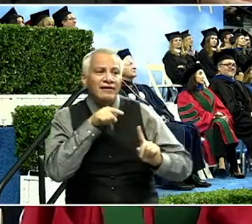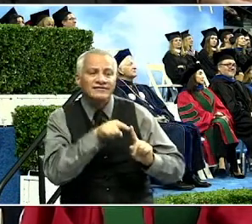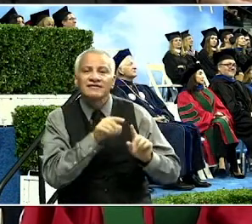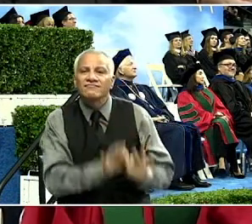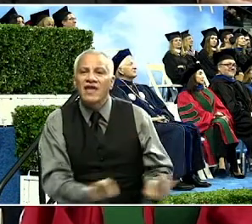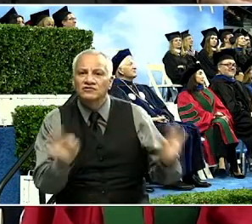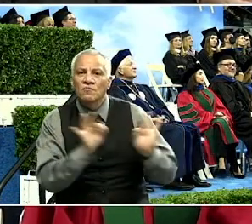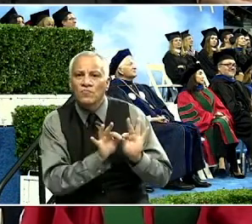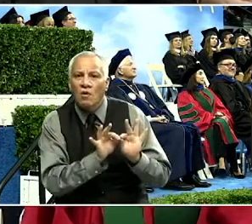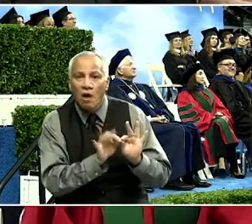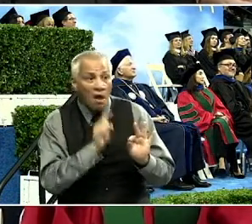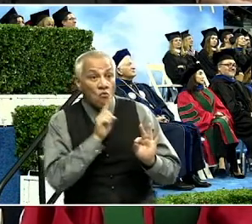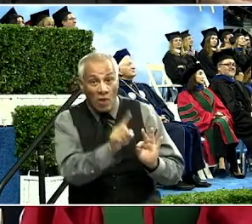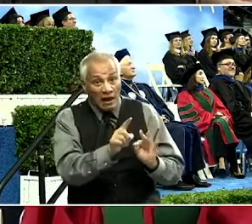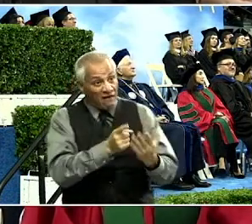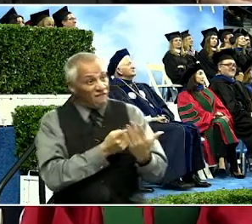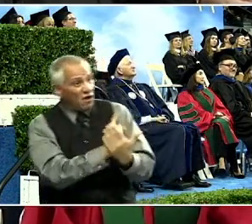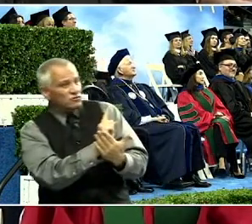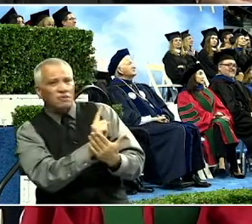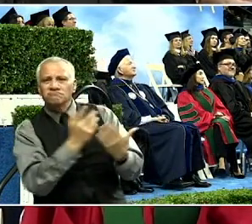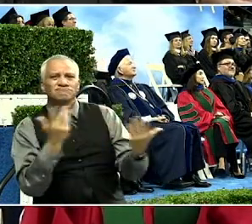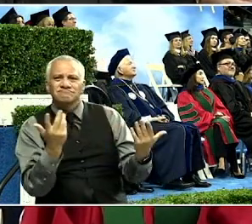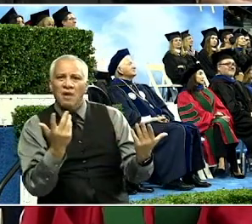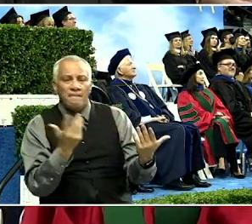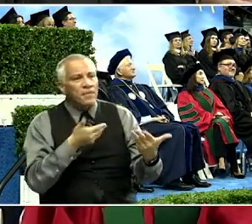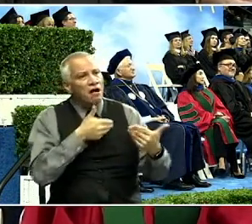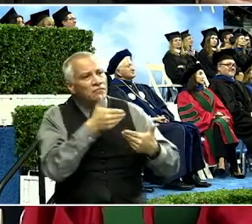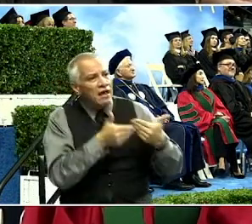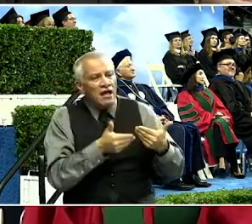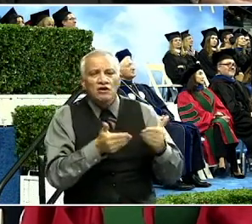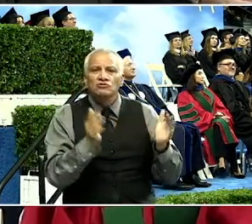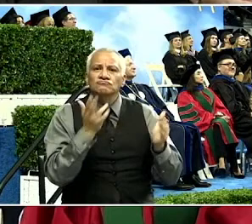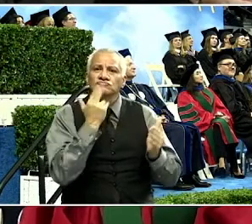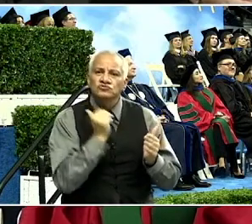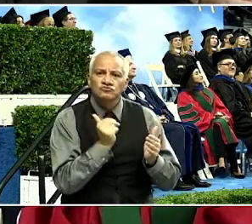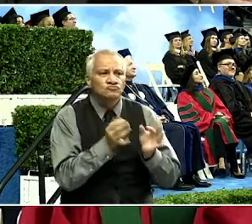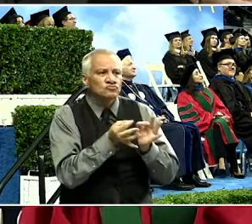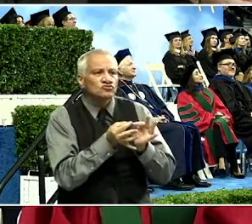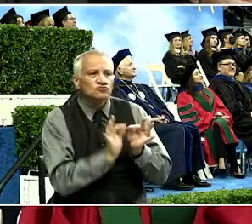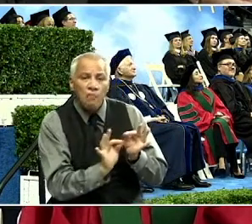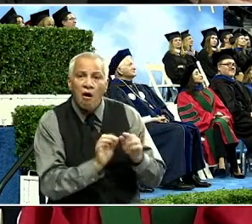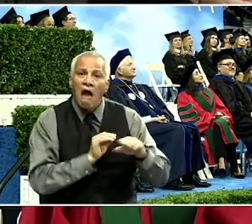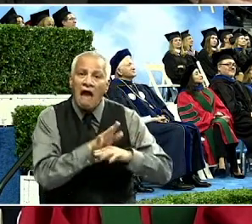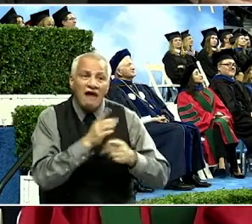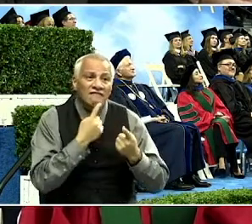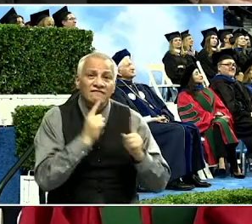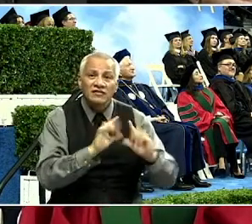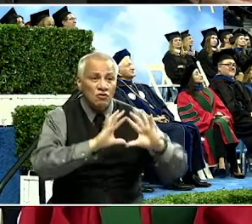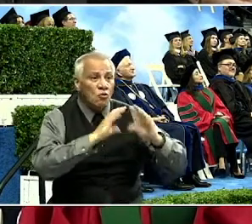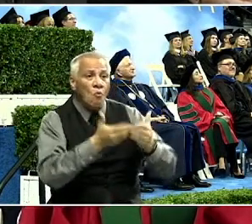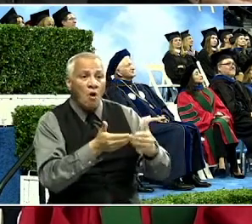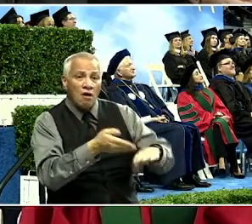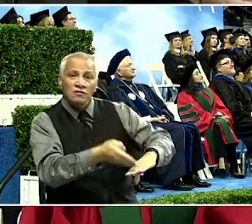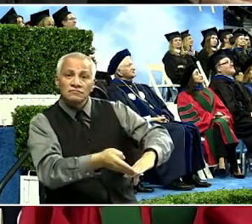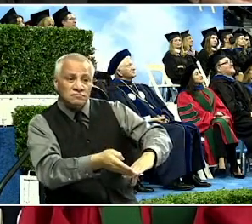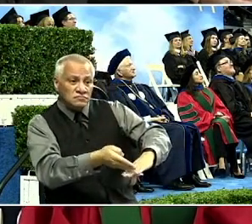nothing personal to gain from it, is a small and simple and effective way of making this world a better place.